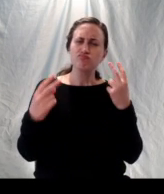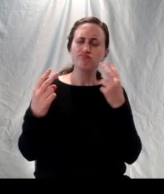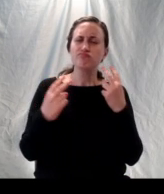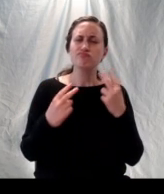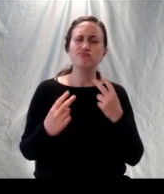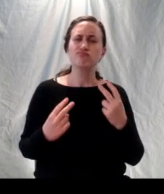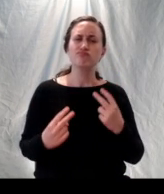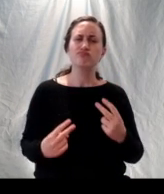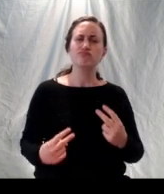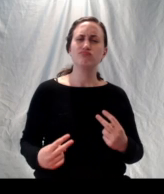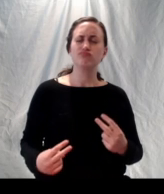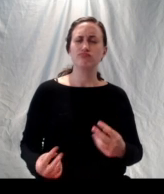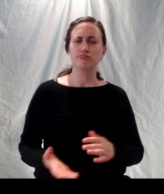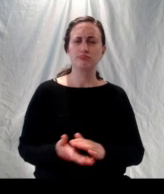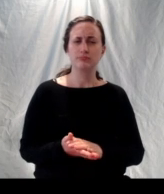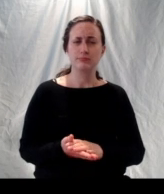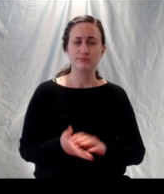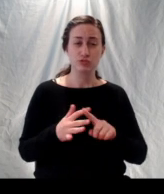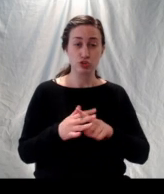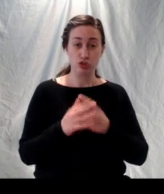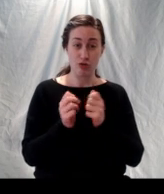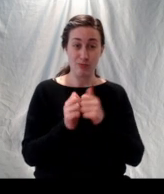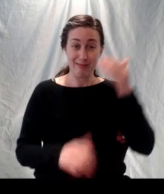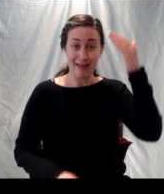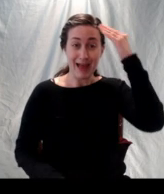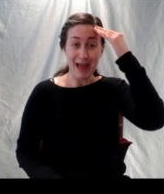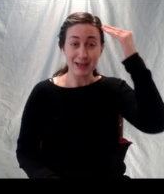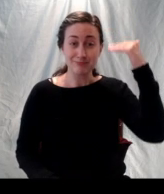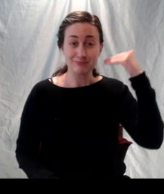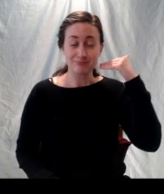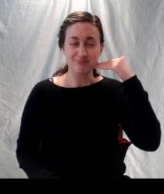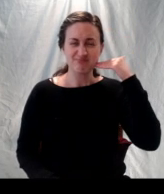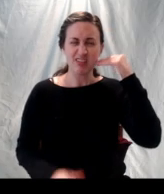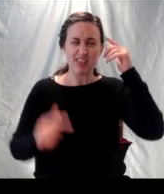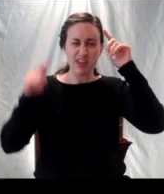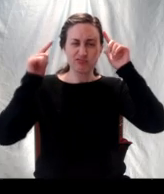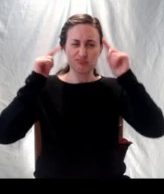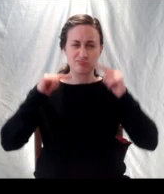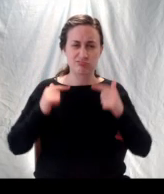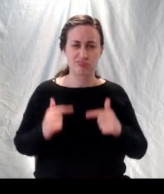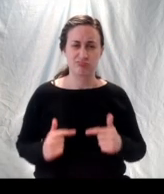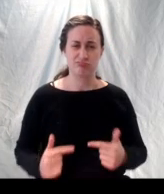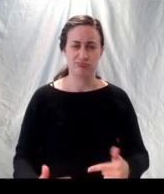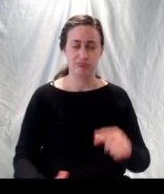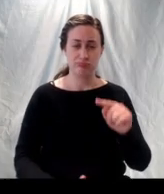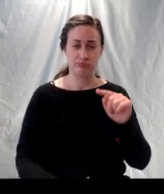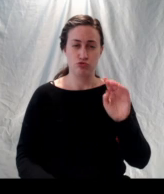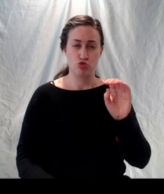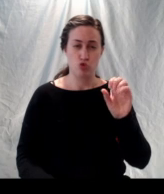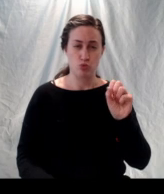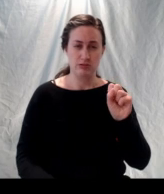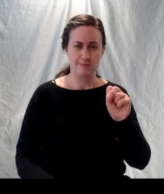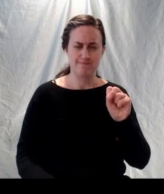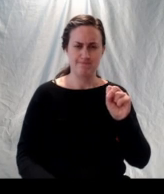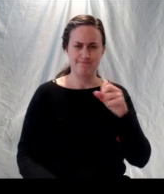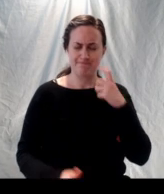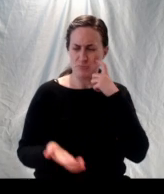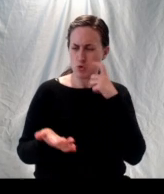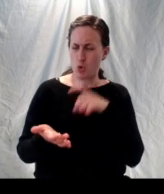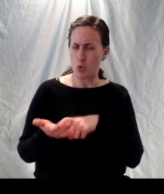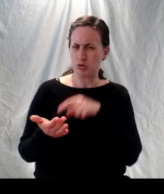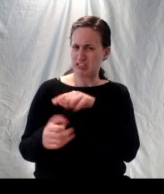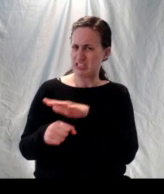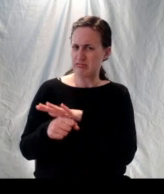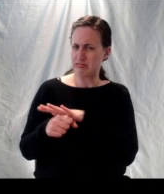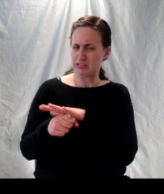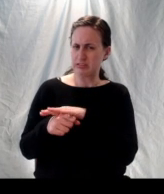toes. Do you feel any areas of particular tension? Does anything hurt? If